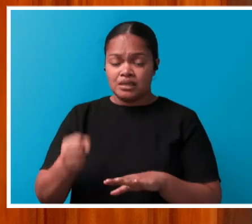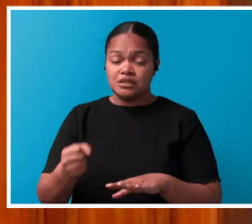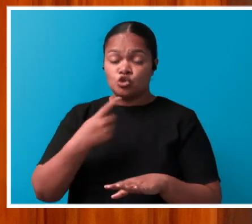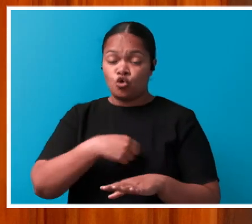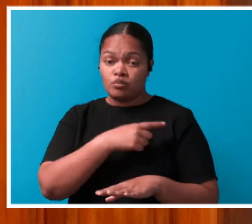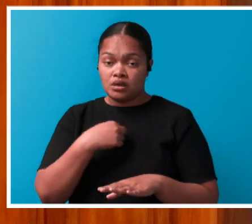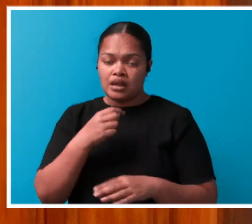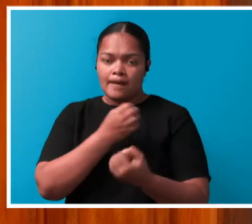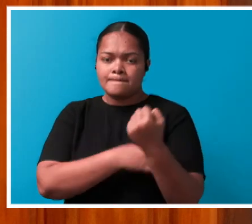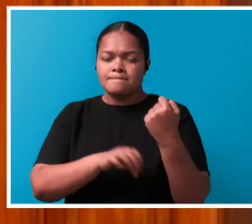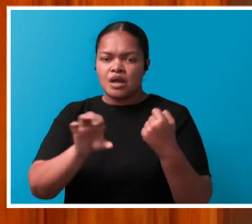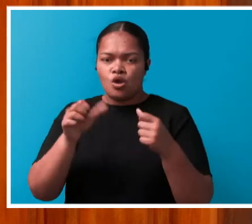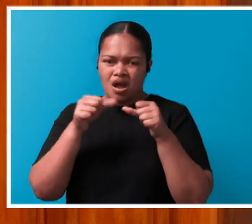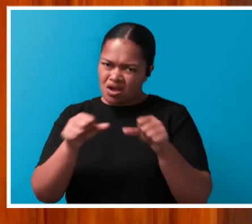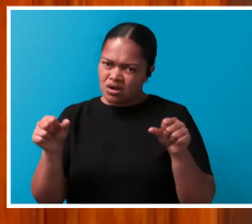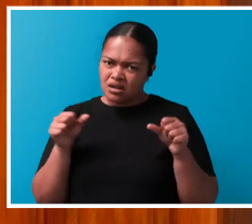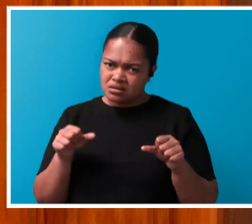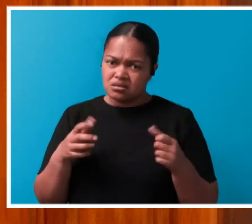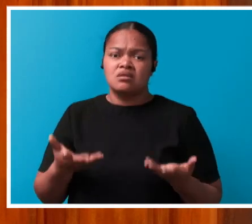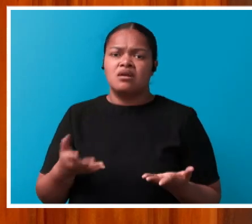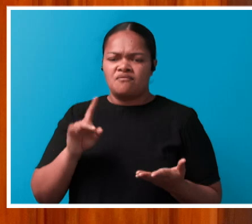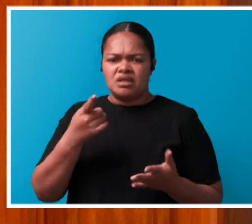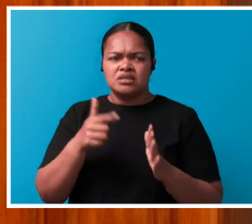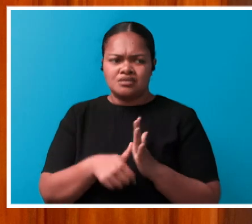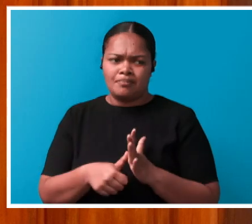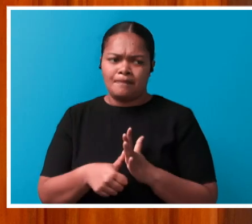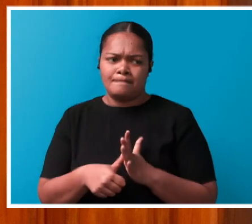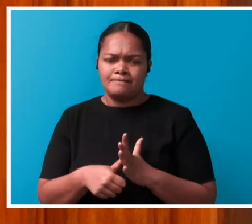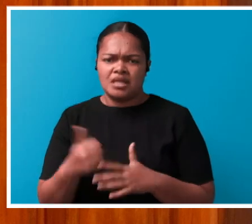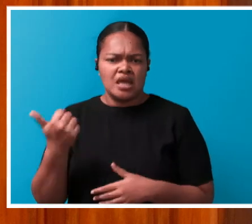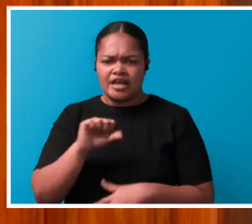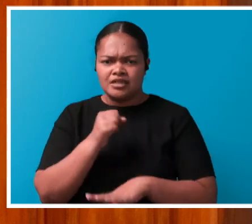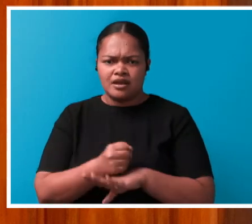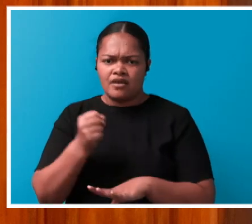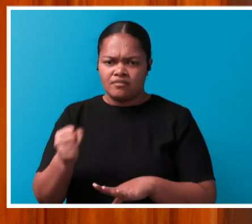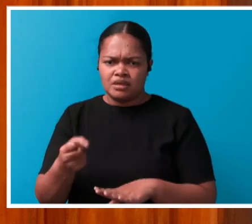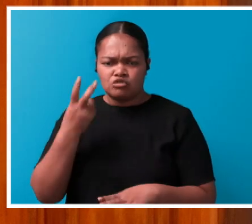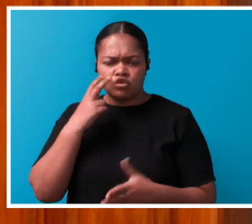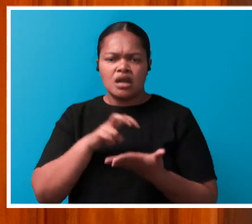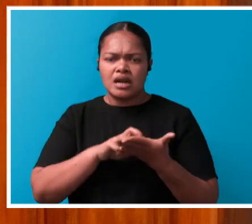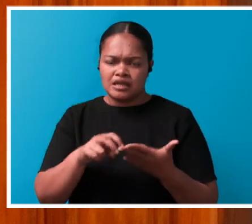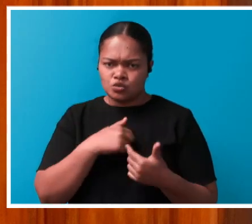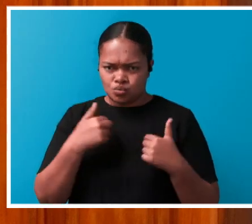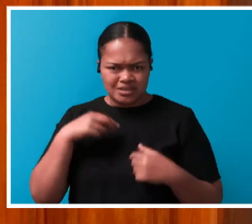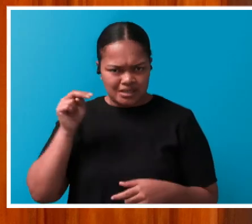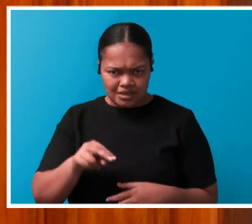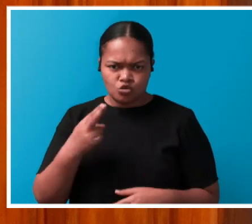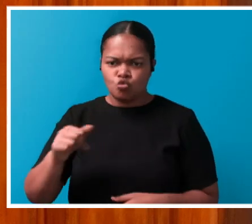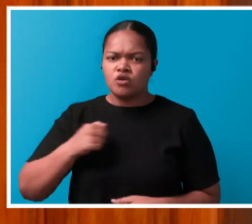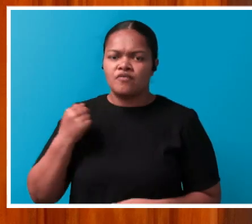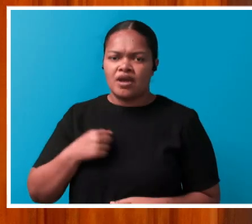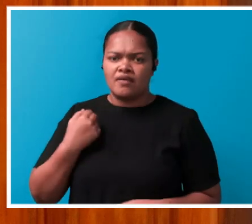to empowering agriculture. Yet, it's the first time that any government has recognized that we need to revive the sugar